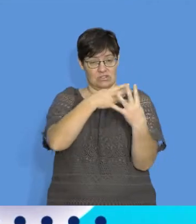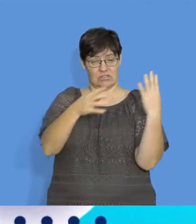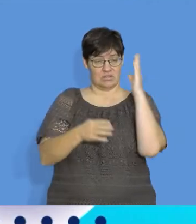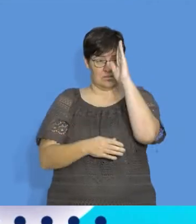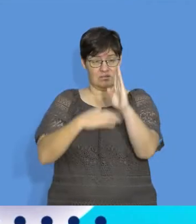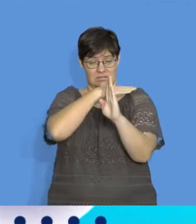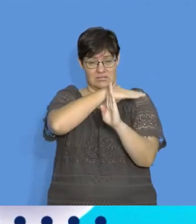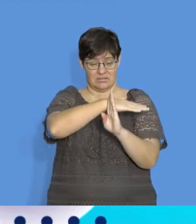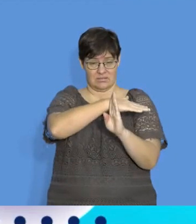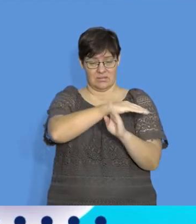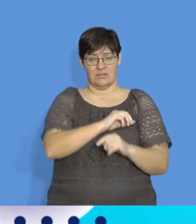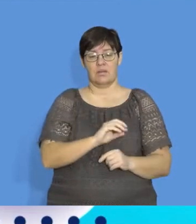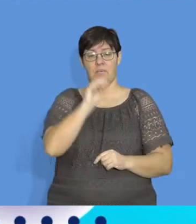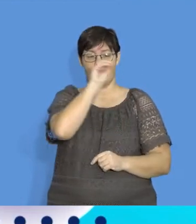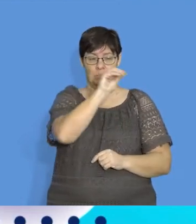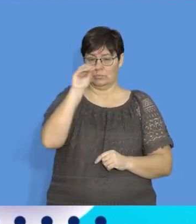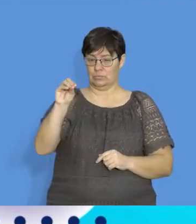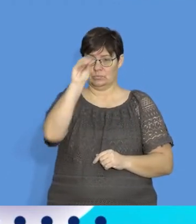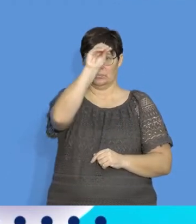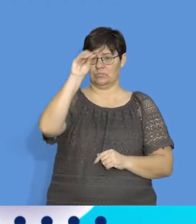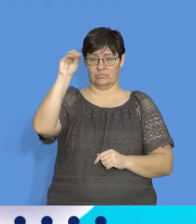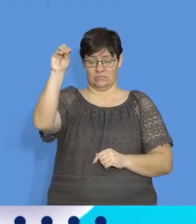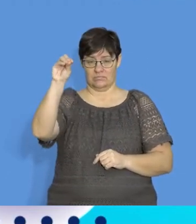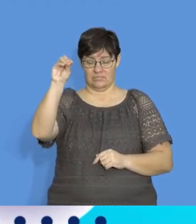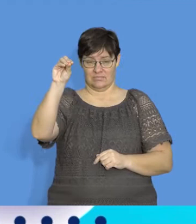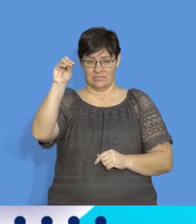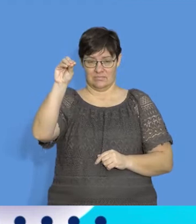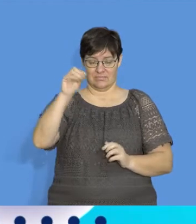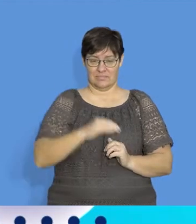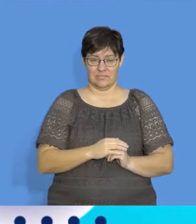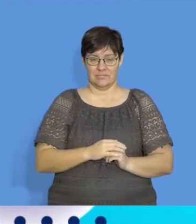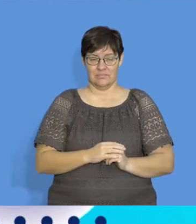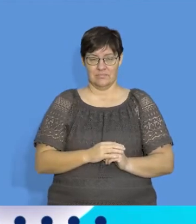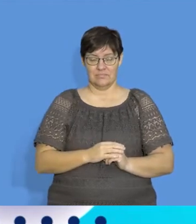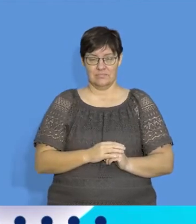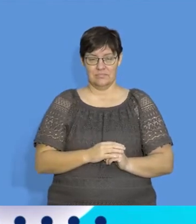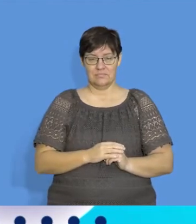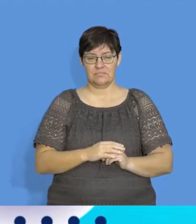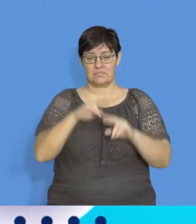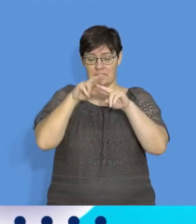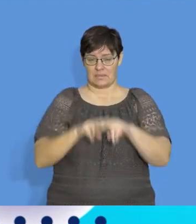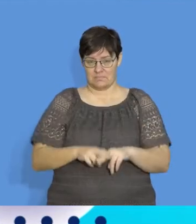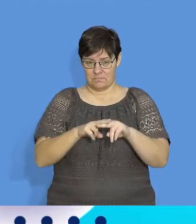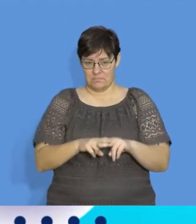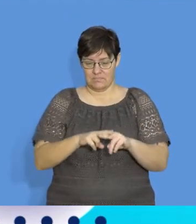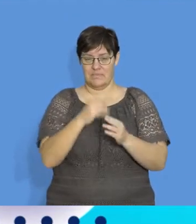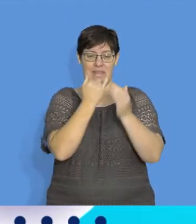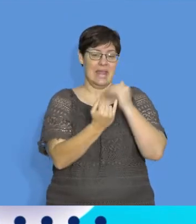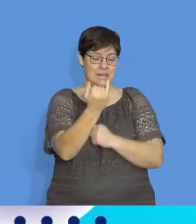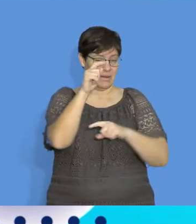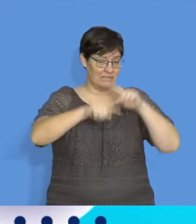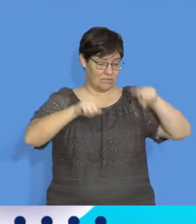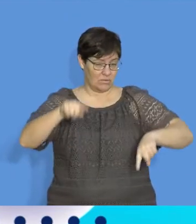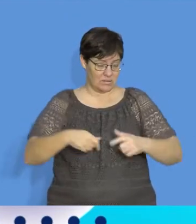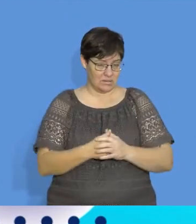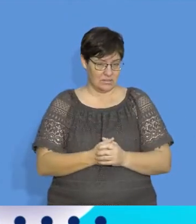first quadrant and I put all the coordinates, okay, my dependent and independent